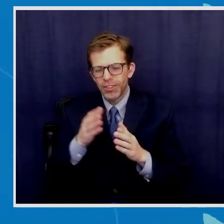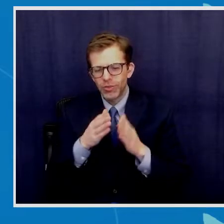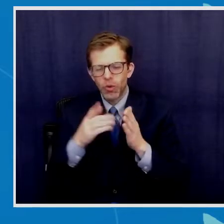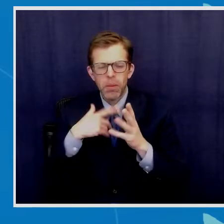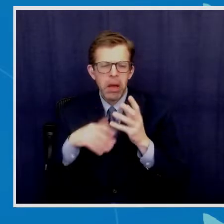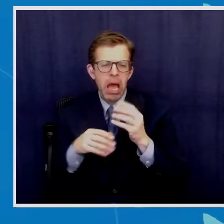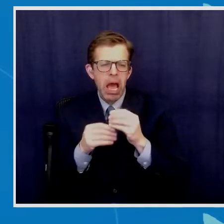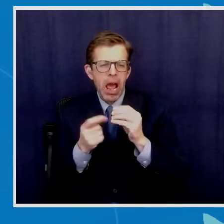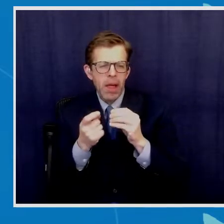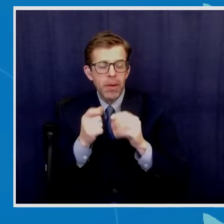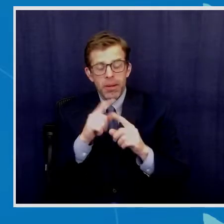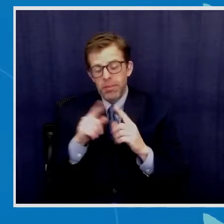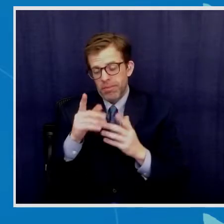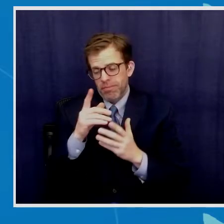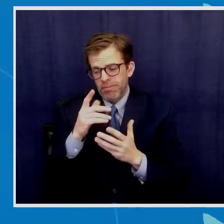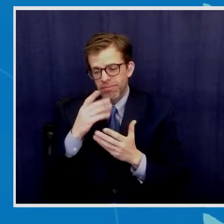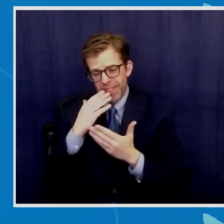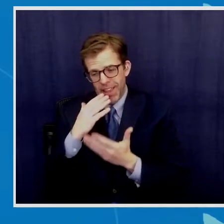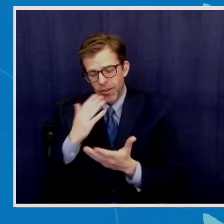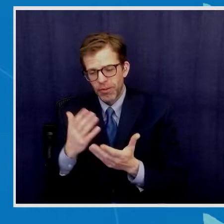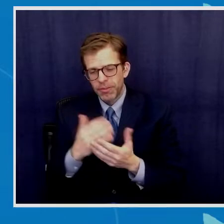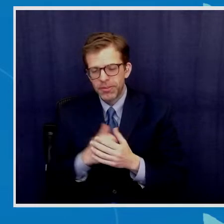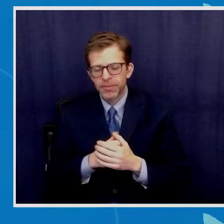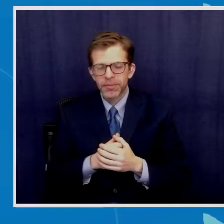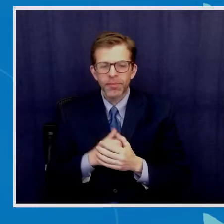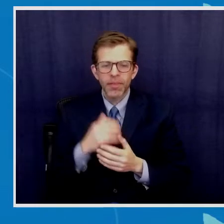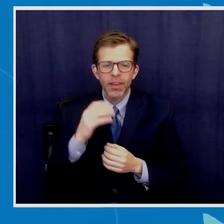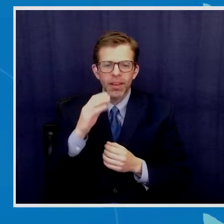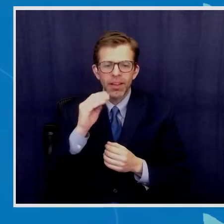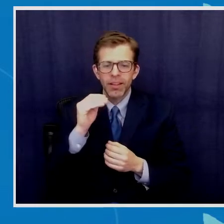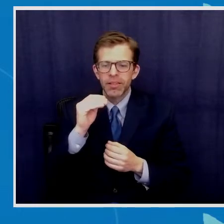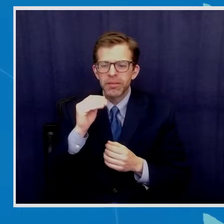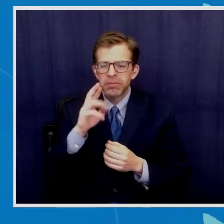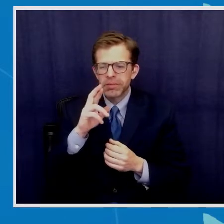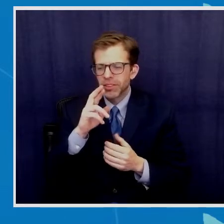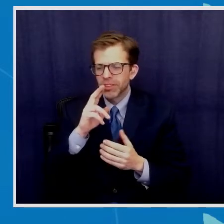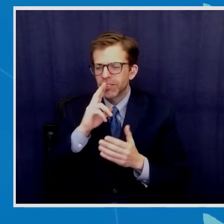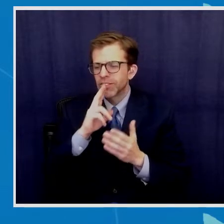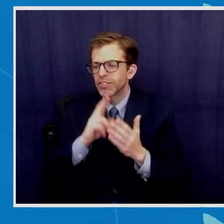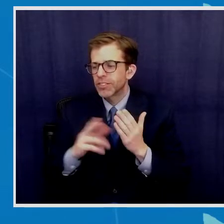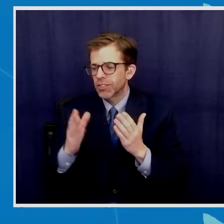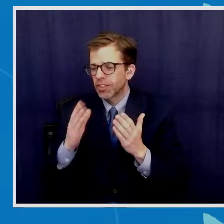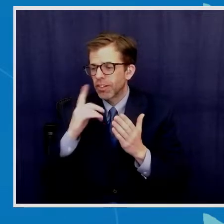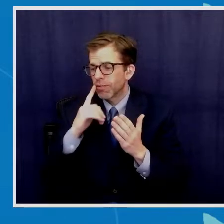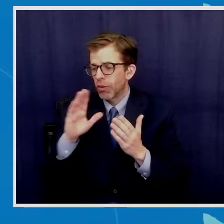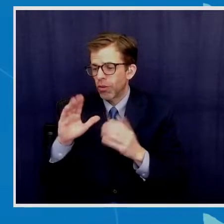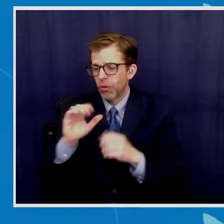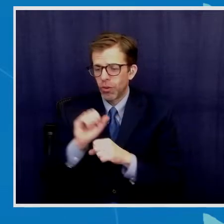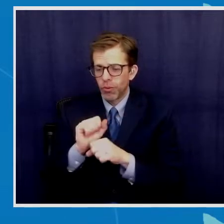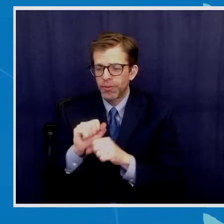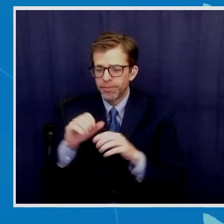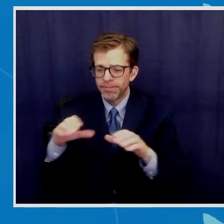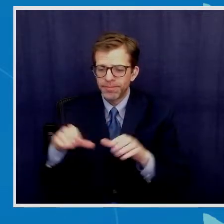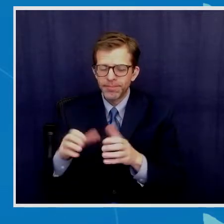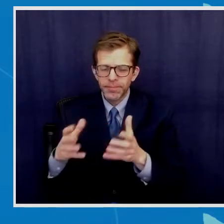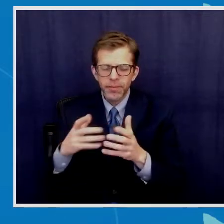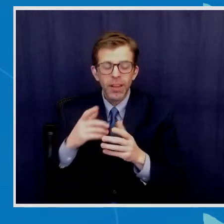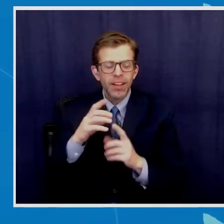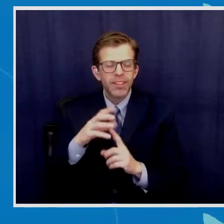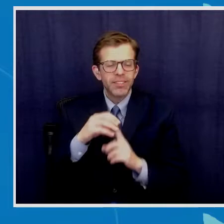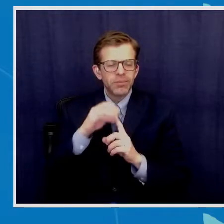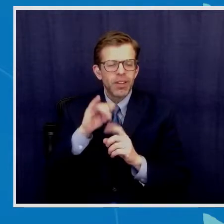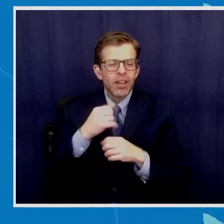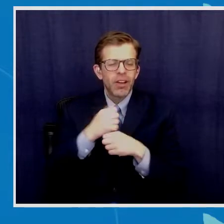thank you, Mr. Secretary, for what you're doing, especially the creation of the First